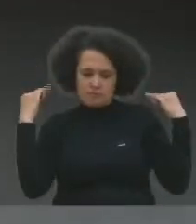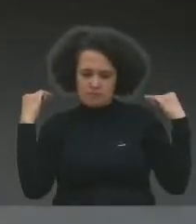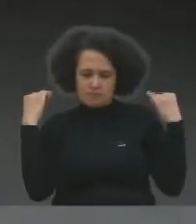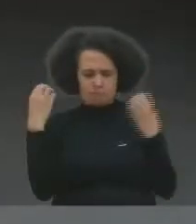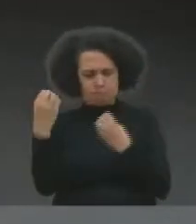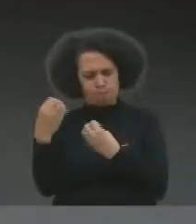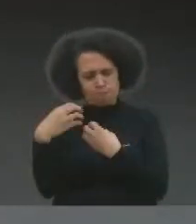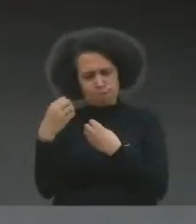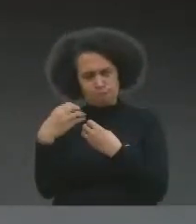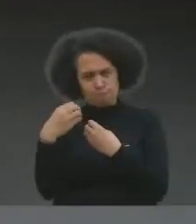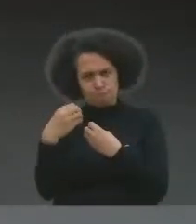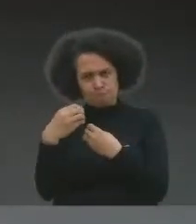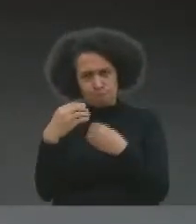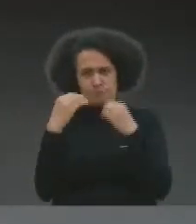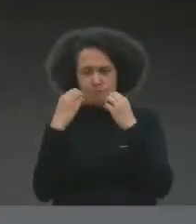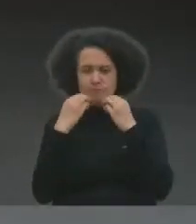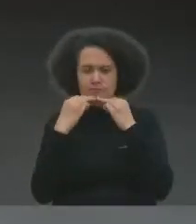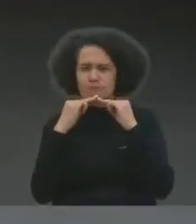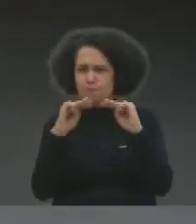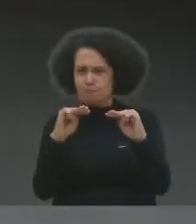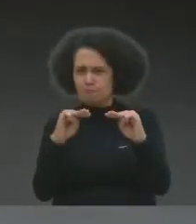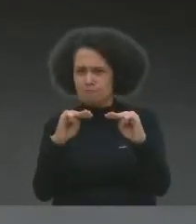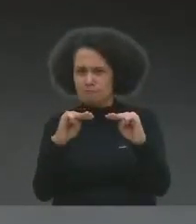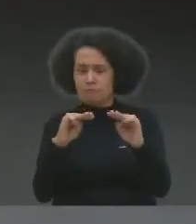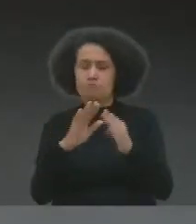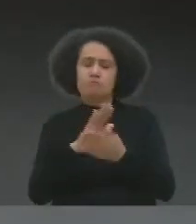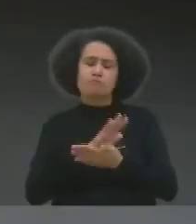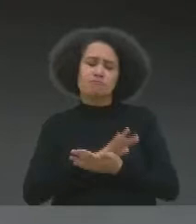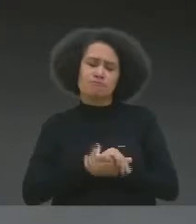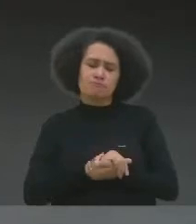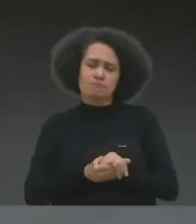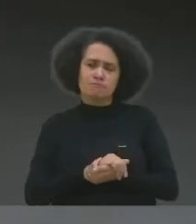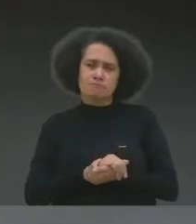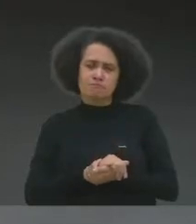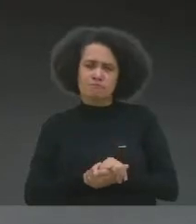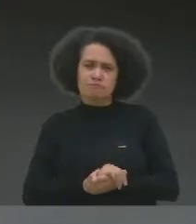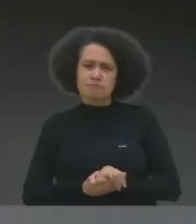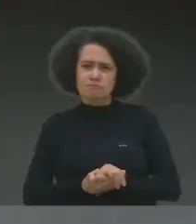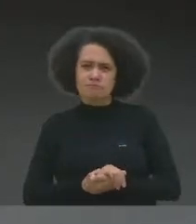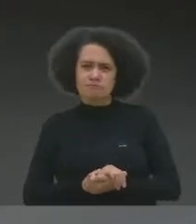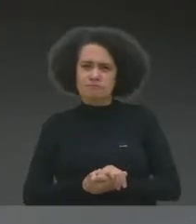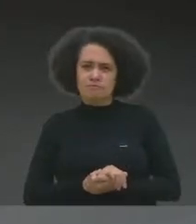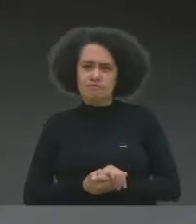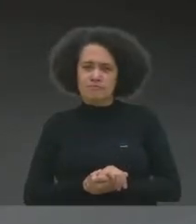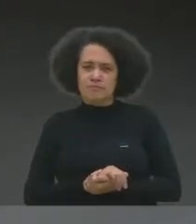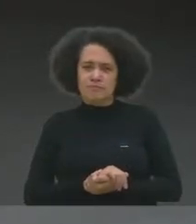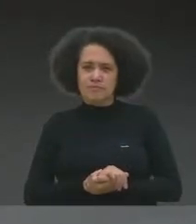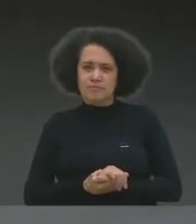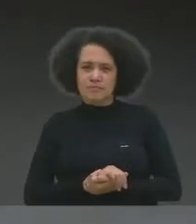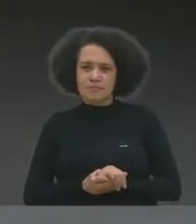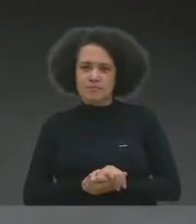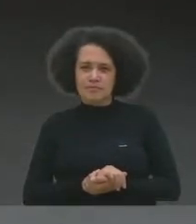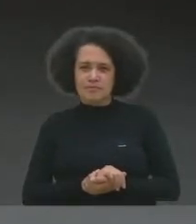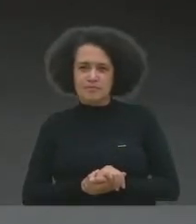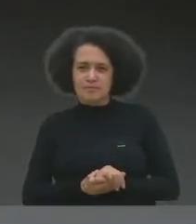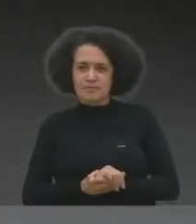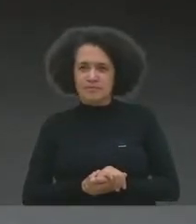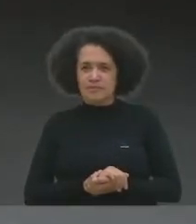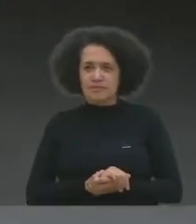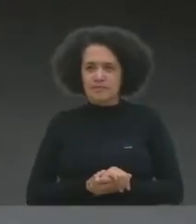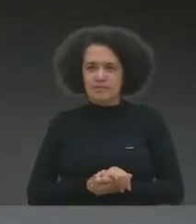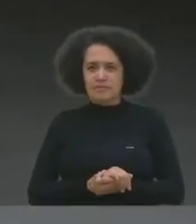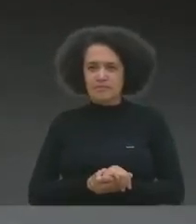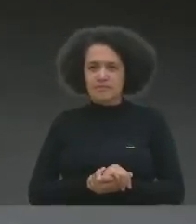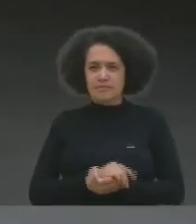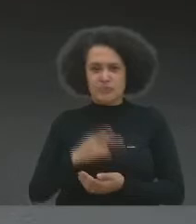lição. We're not told a lot about Michael the Archangel in the scripture. Não se fala muito de São